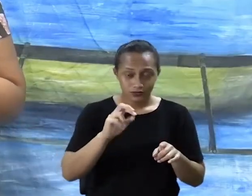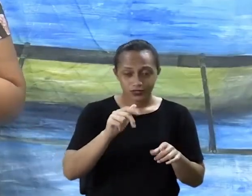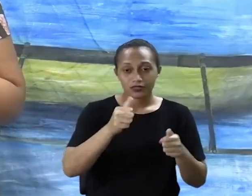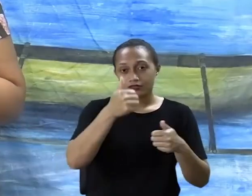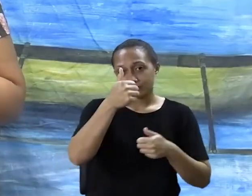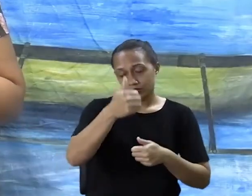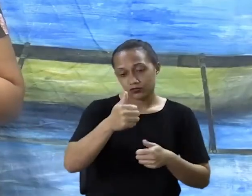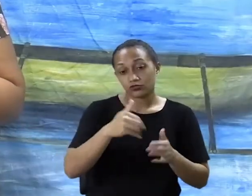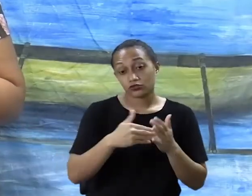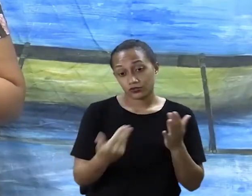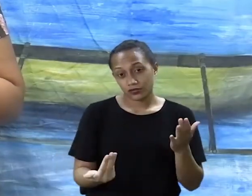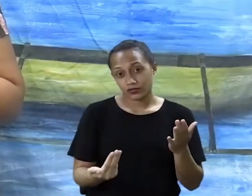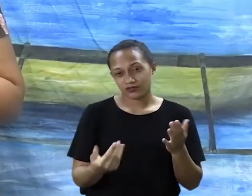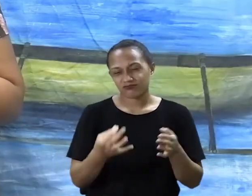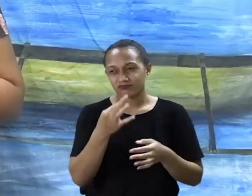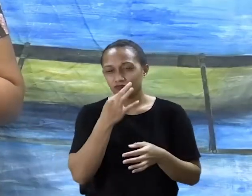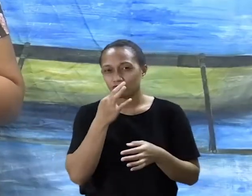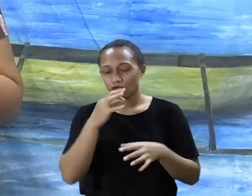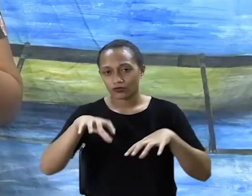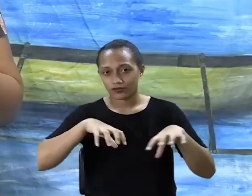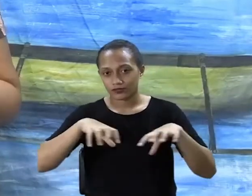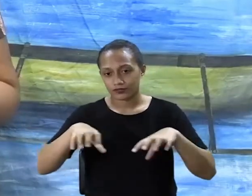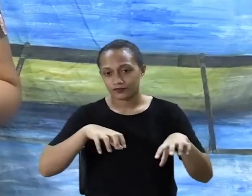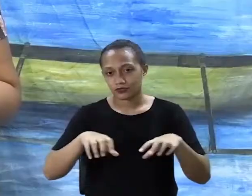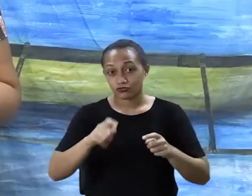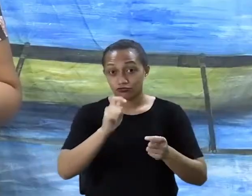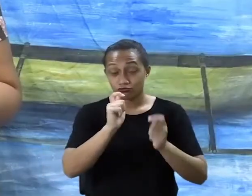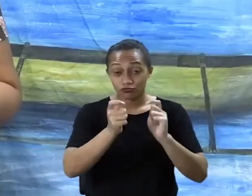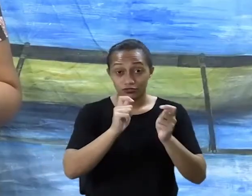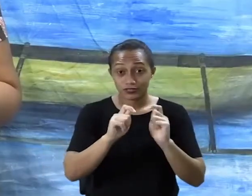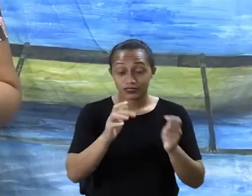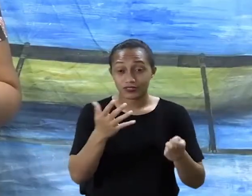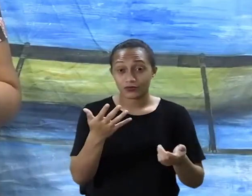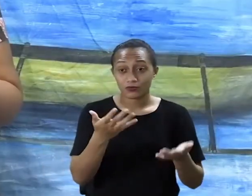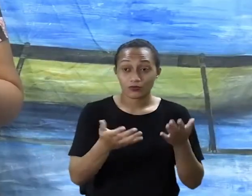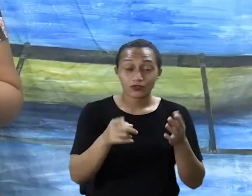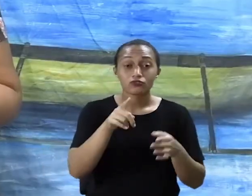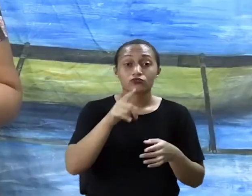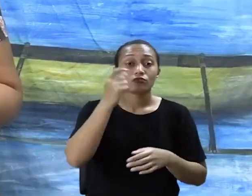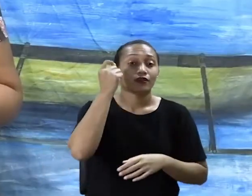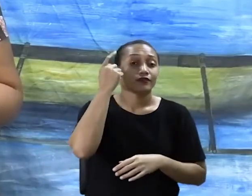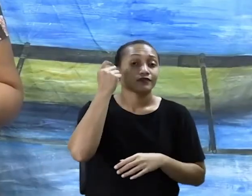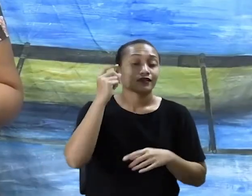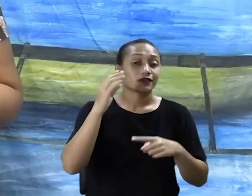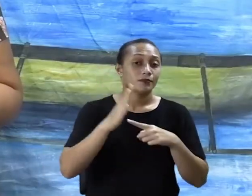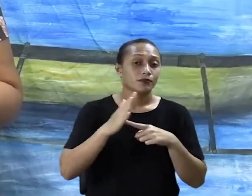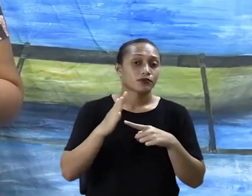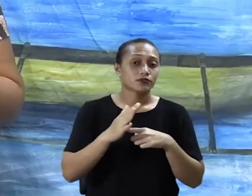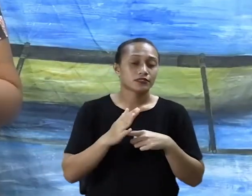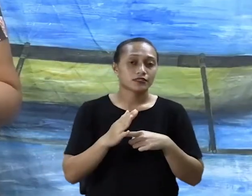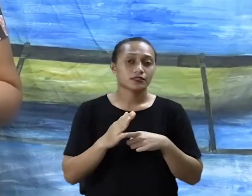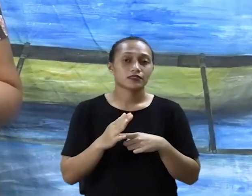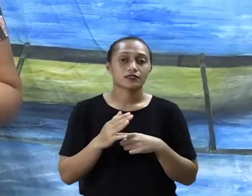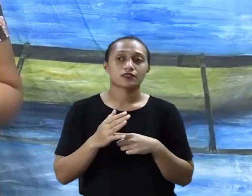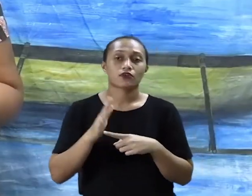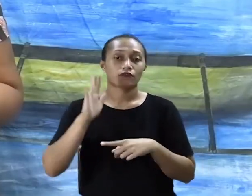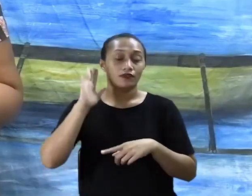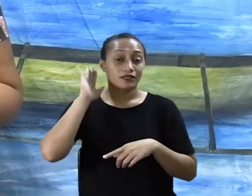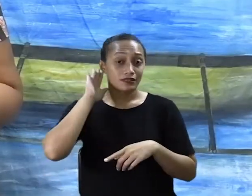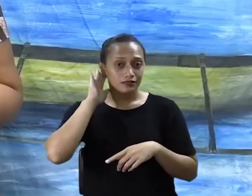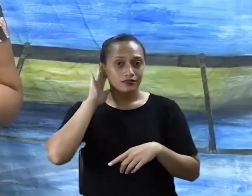we are going to do a couple of activities to test whether you understand the importance of